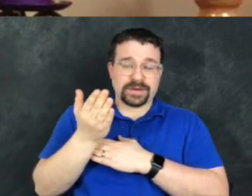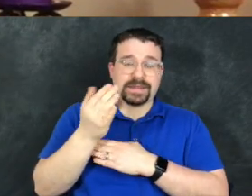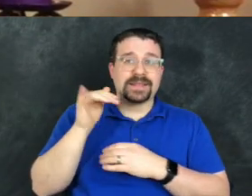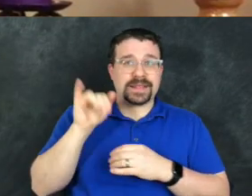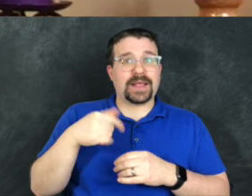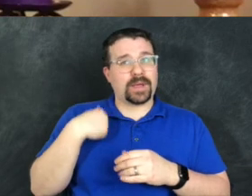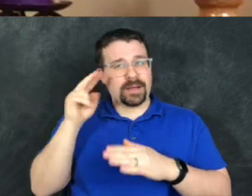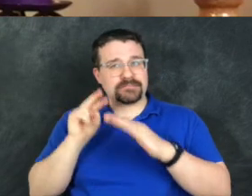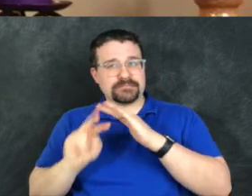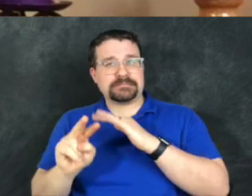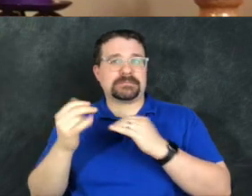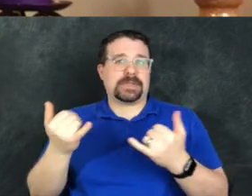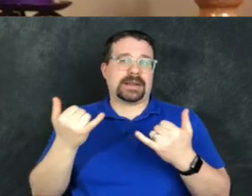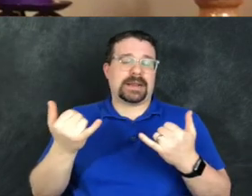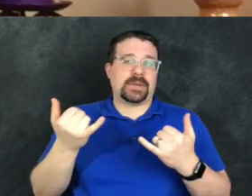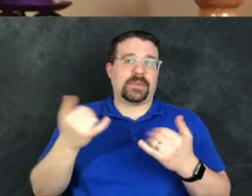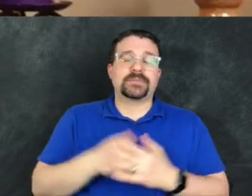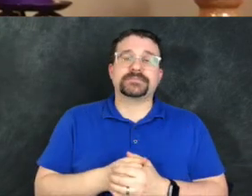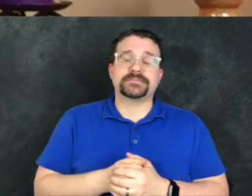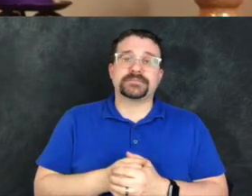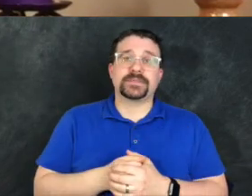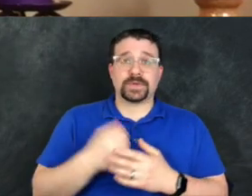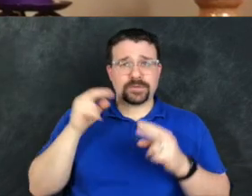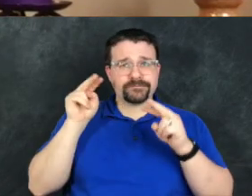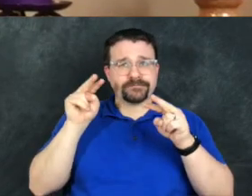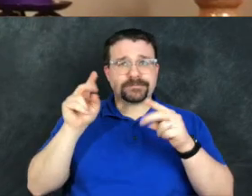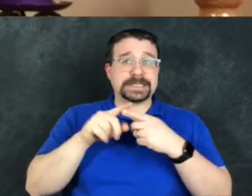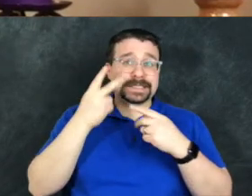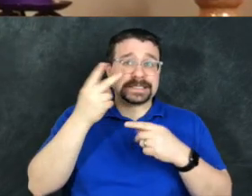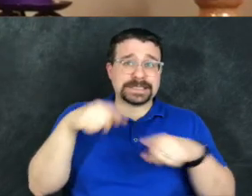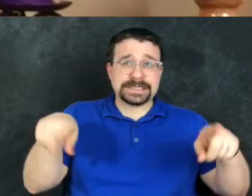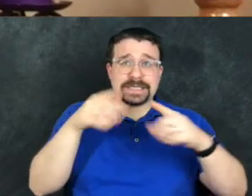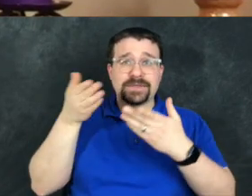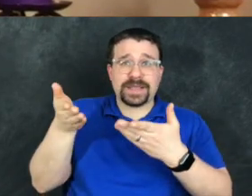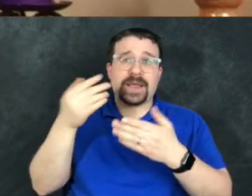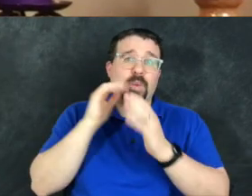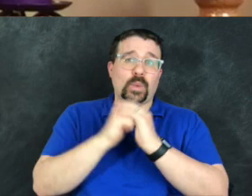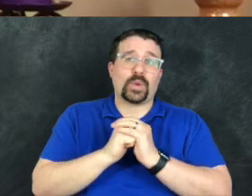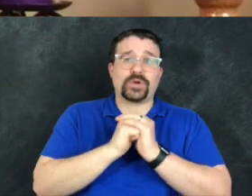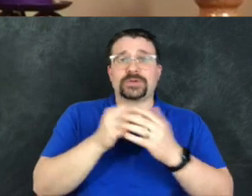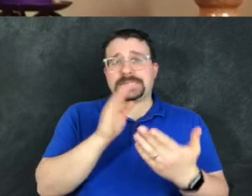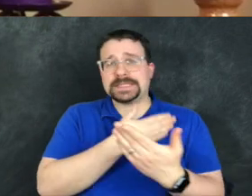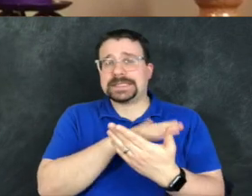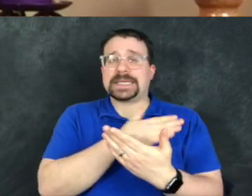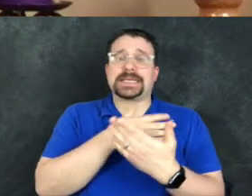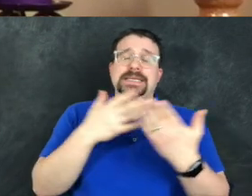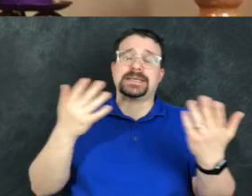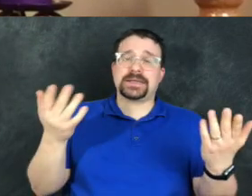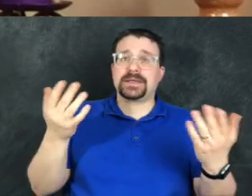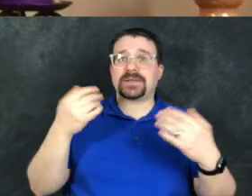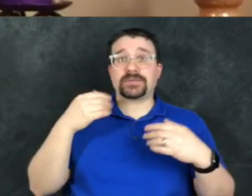9:45 a.m. is what I'm projecting at this point. And we look forward to seeing you there. We will worship. We will